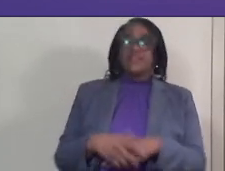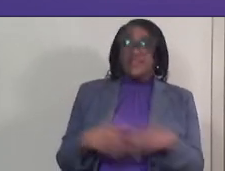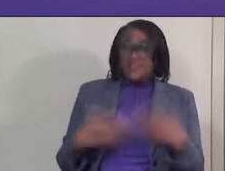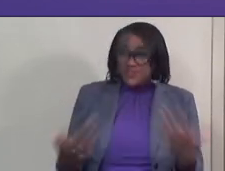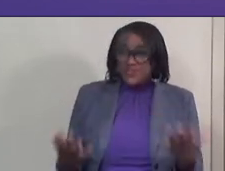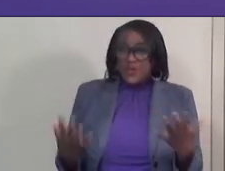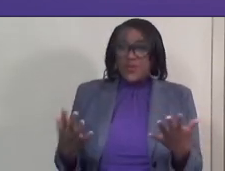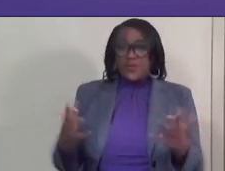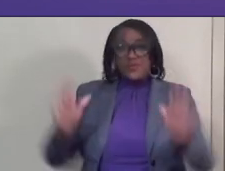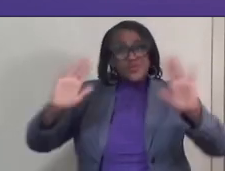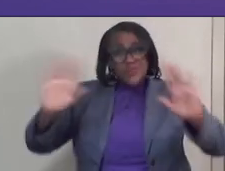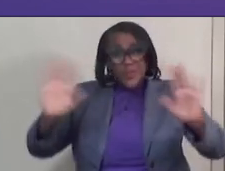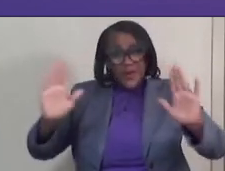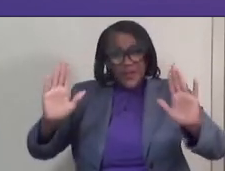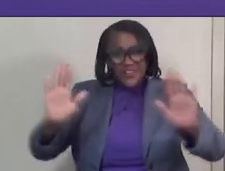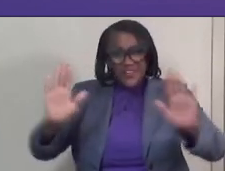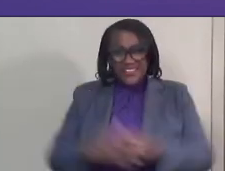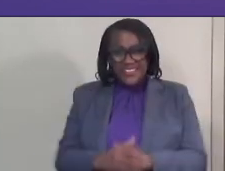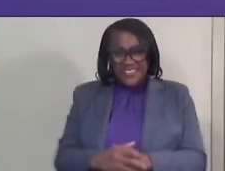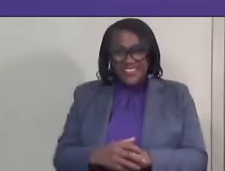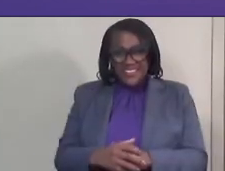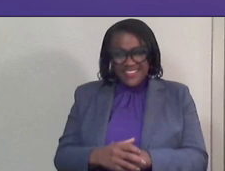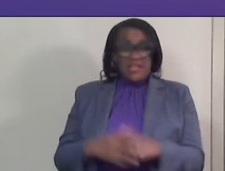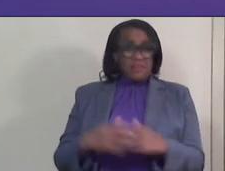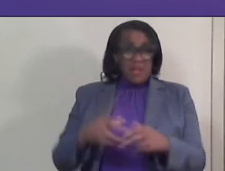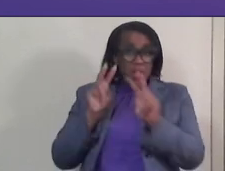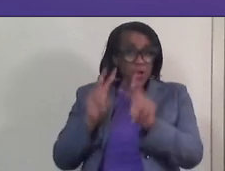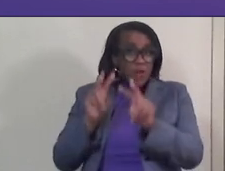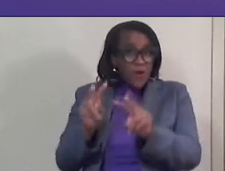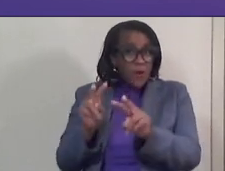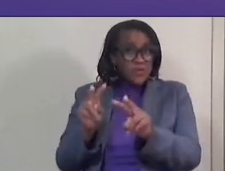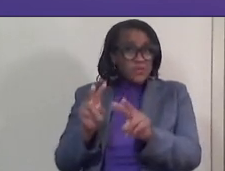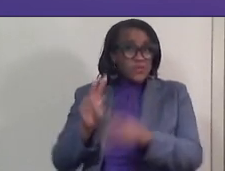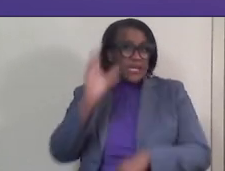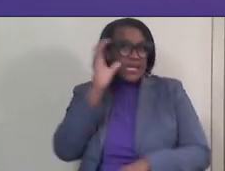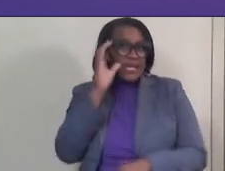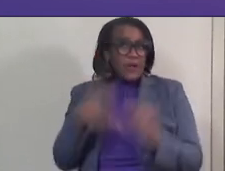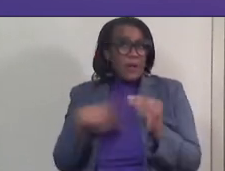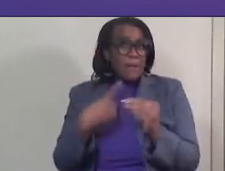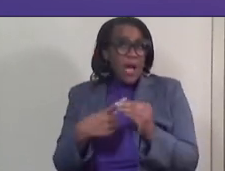So long, folks. And look forward to hearing